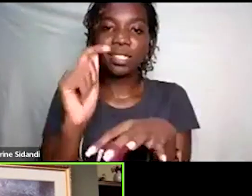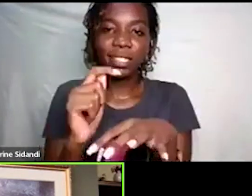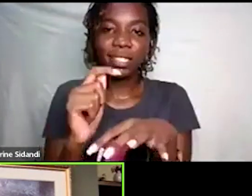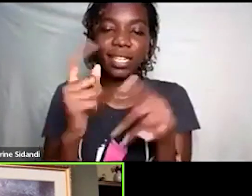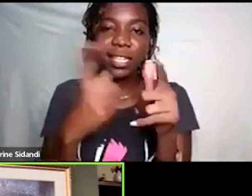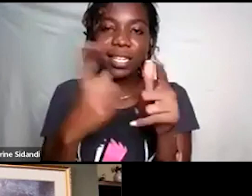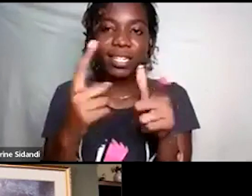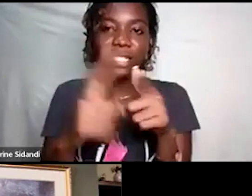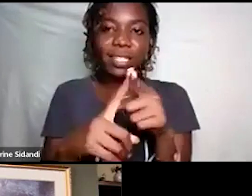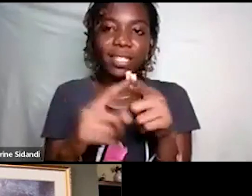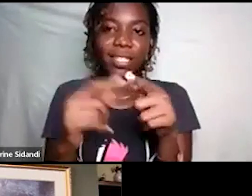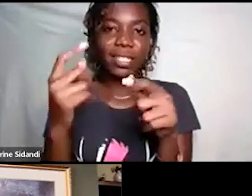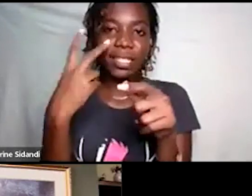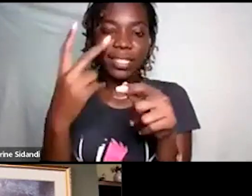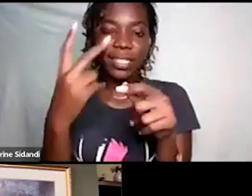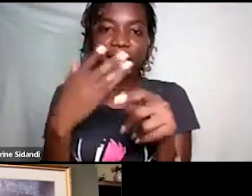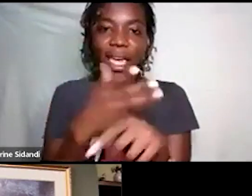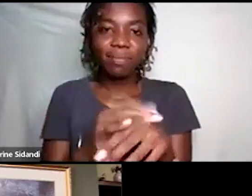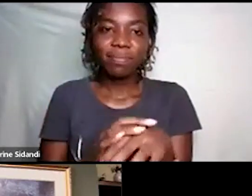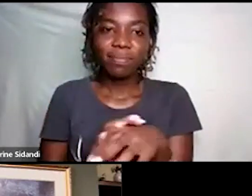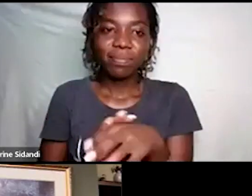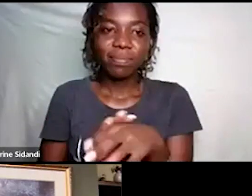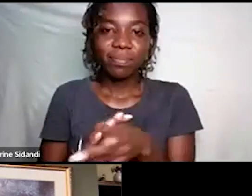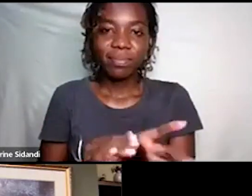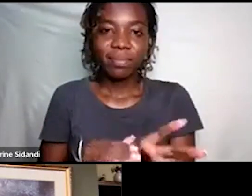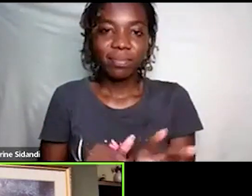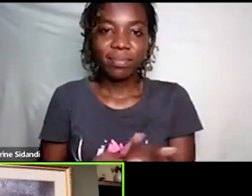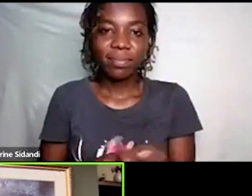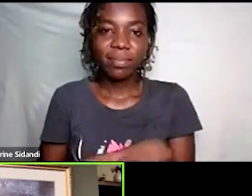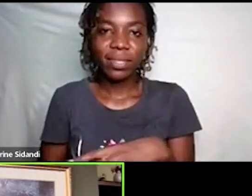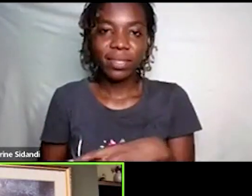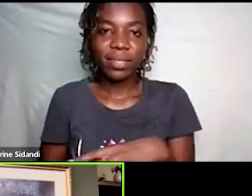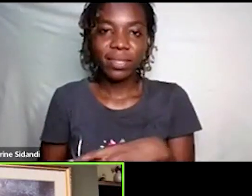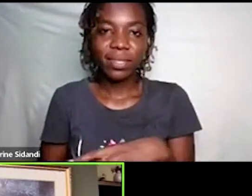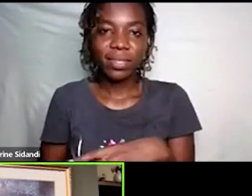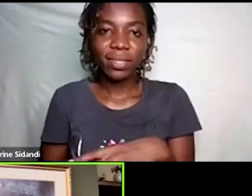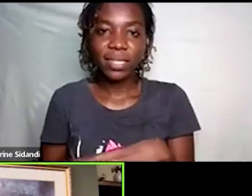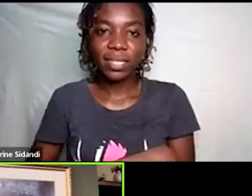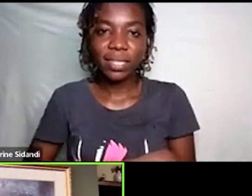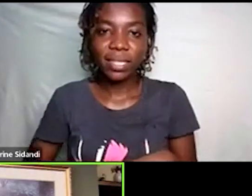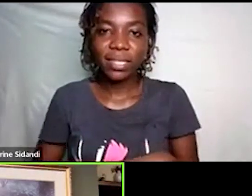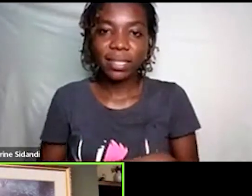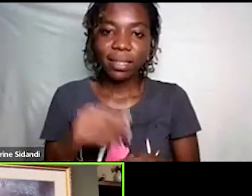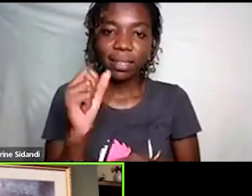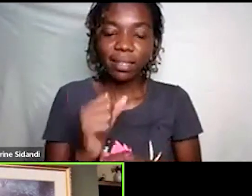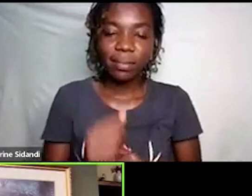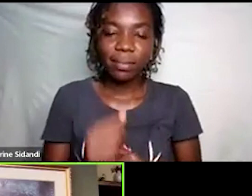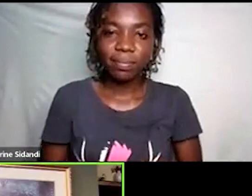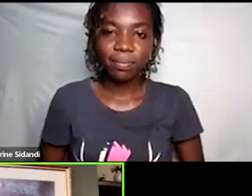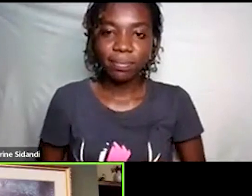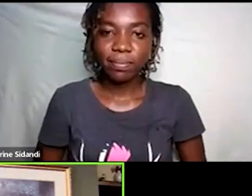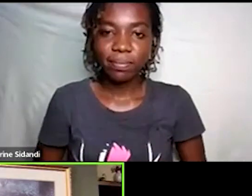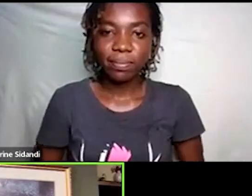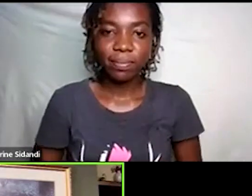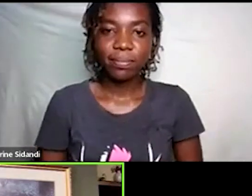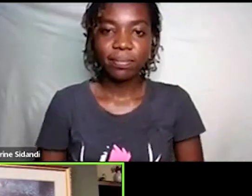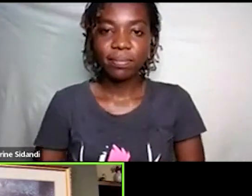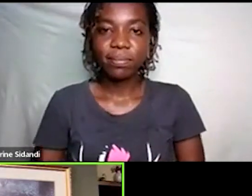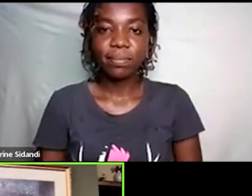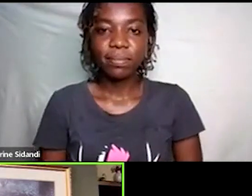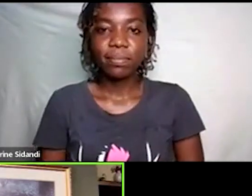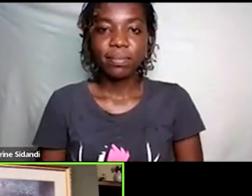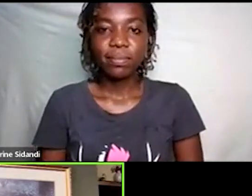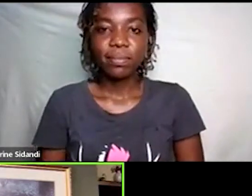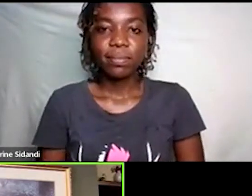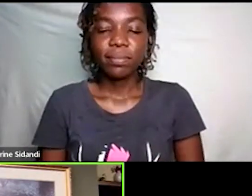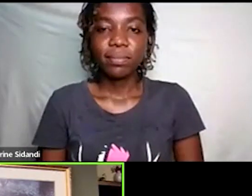now. Immediately. Yes. Oh yeah, that would be easy. Let me do that. When you're done, yeah. Let me see if I can copy it.